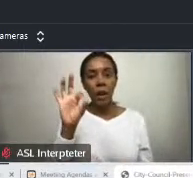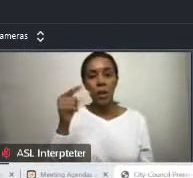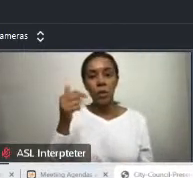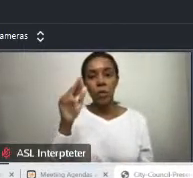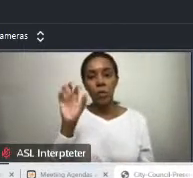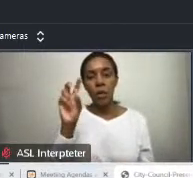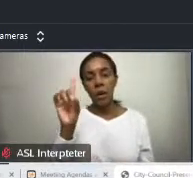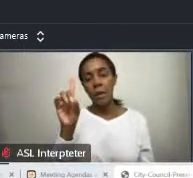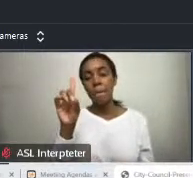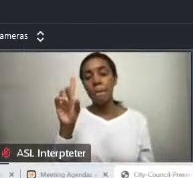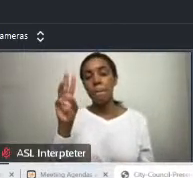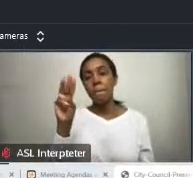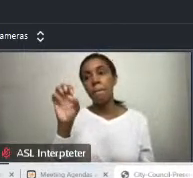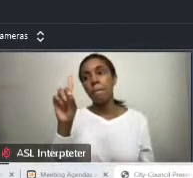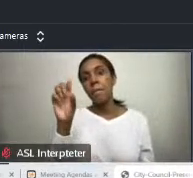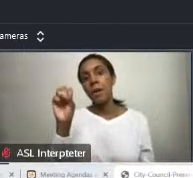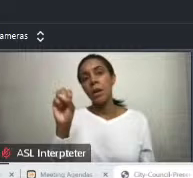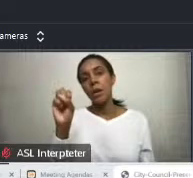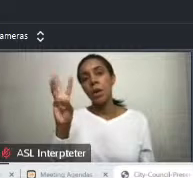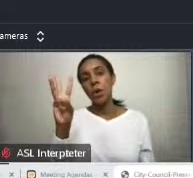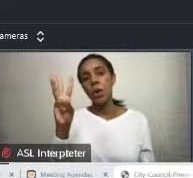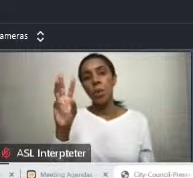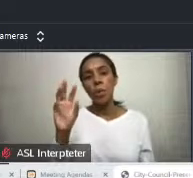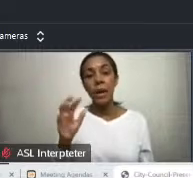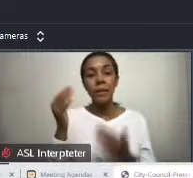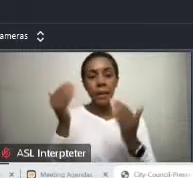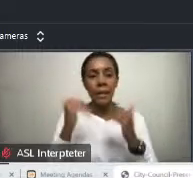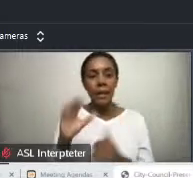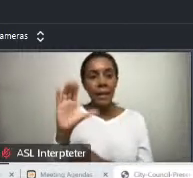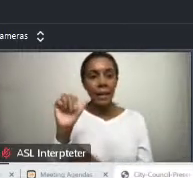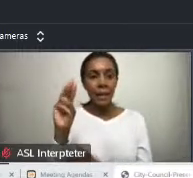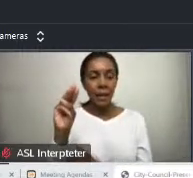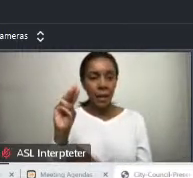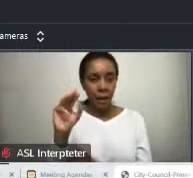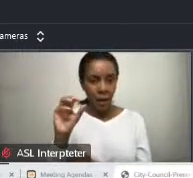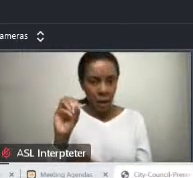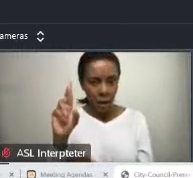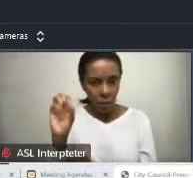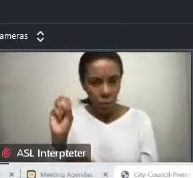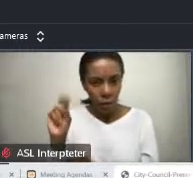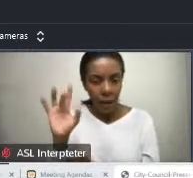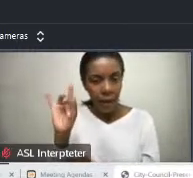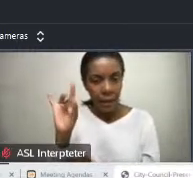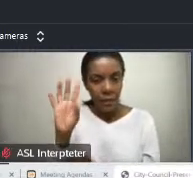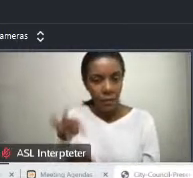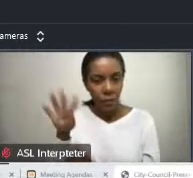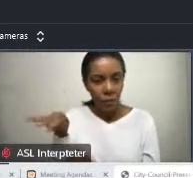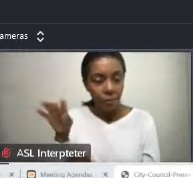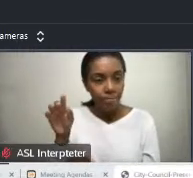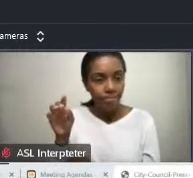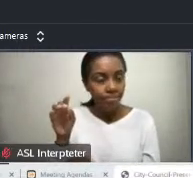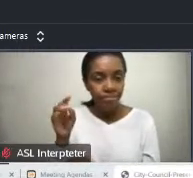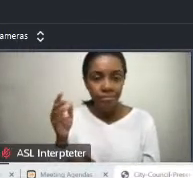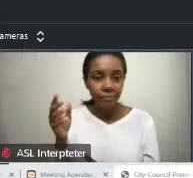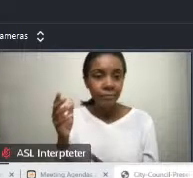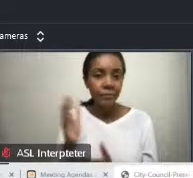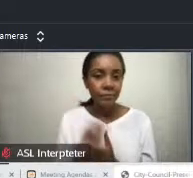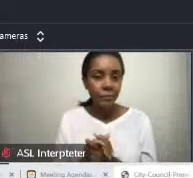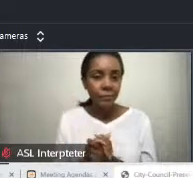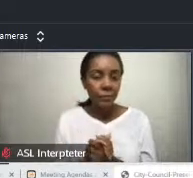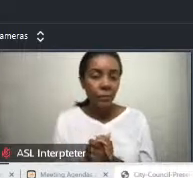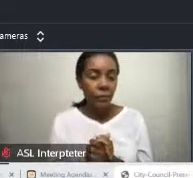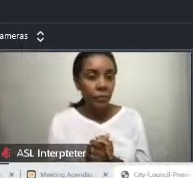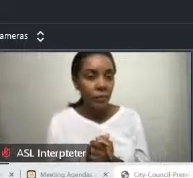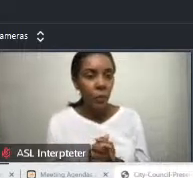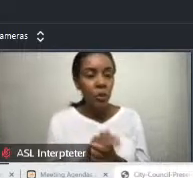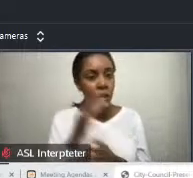Memphis, Tennessee, 38018. And I'm Cameron Taylor, Memphis, Tennessee, 1844, which is just a stone's throw